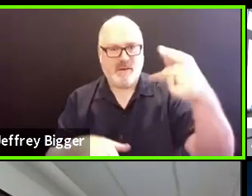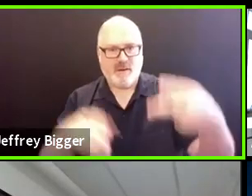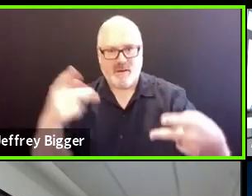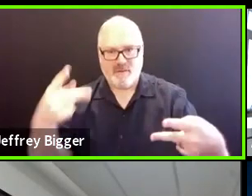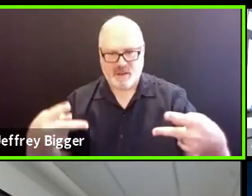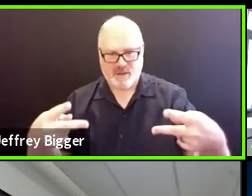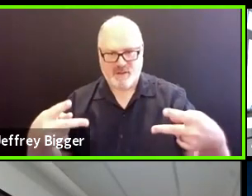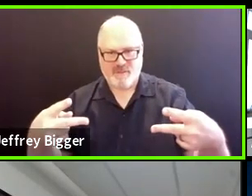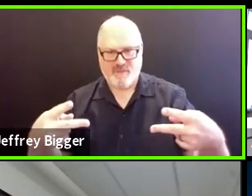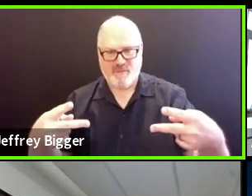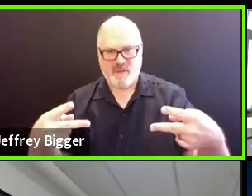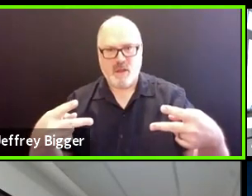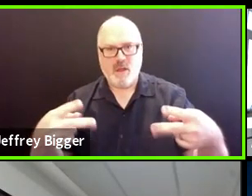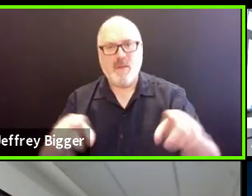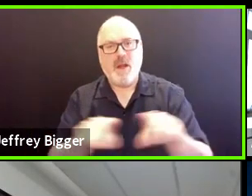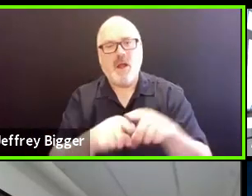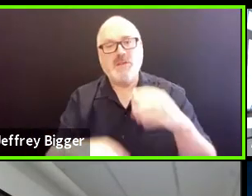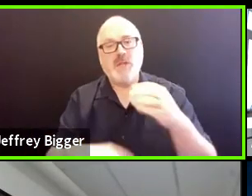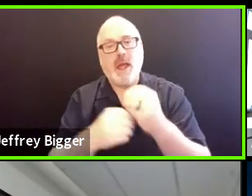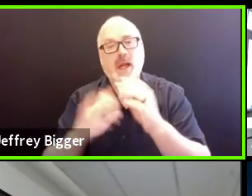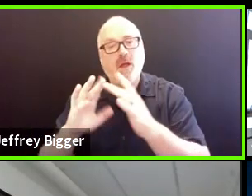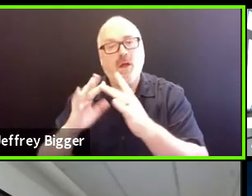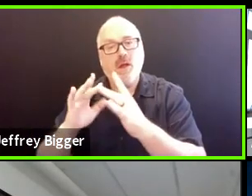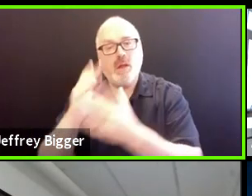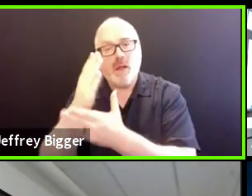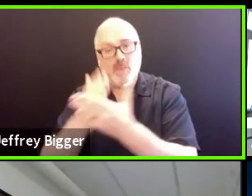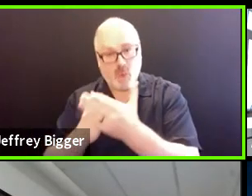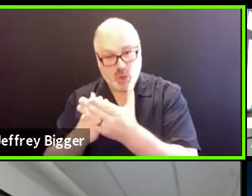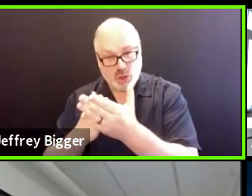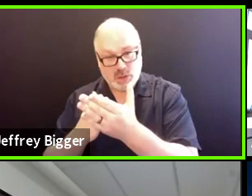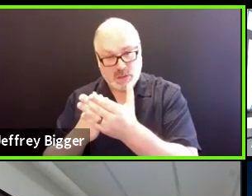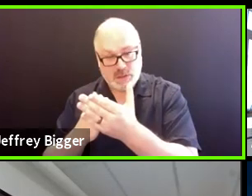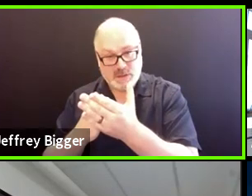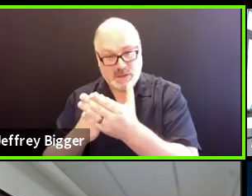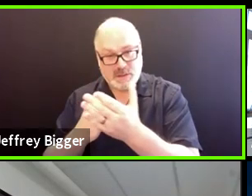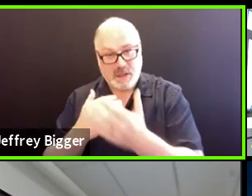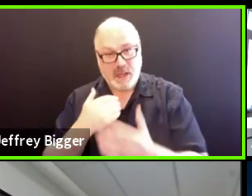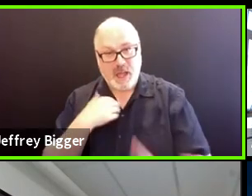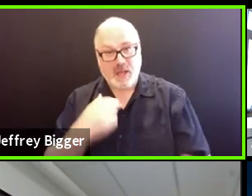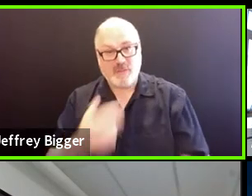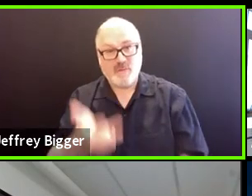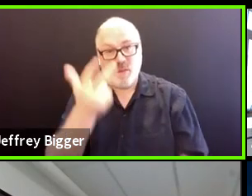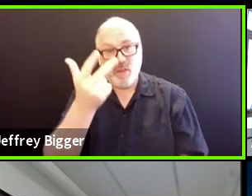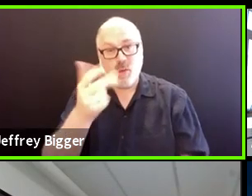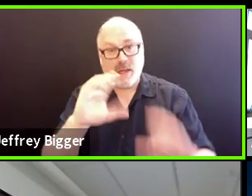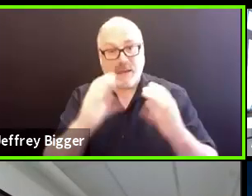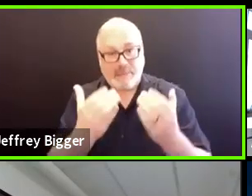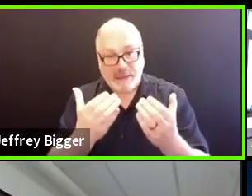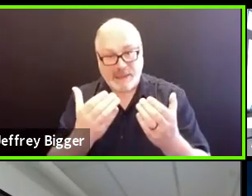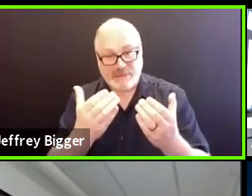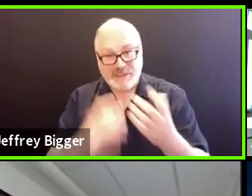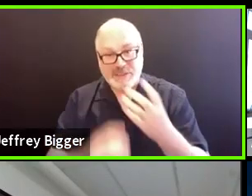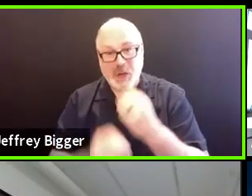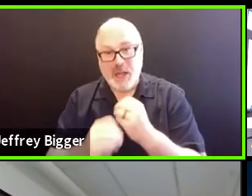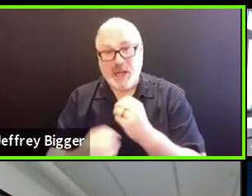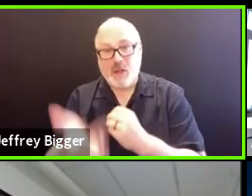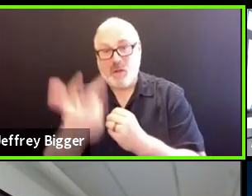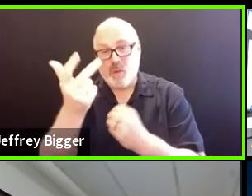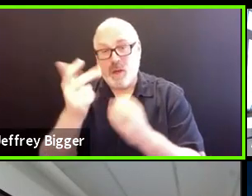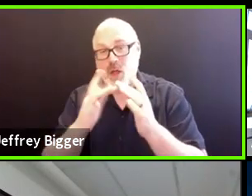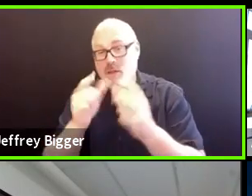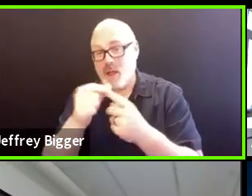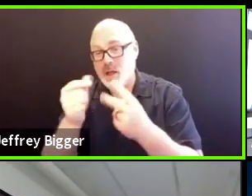has to add an offline section. And if he has 3 classes, that's 3 offline sections he's adding to